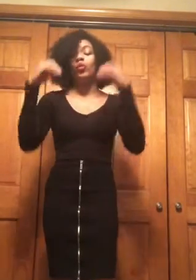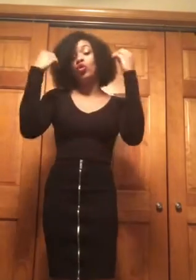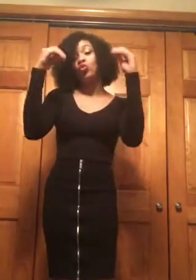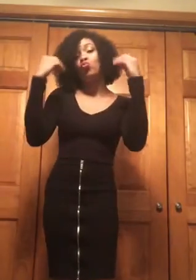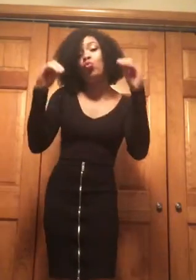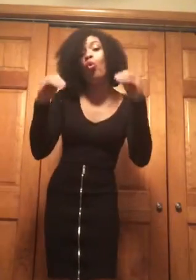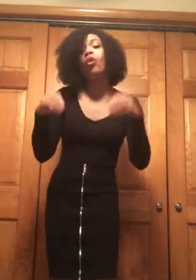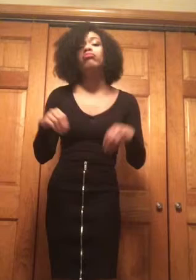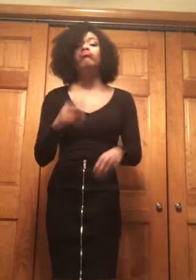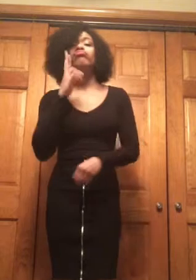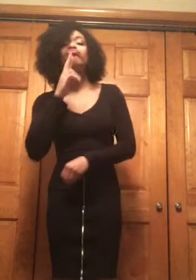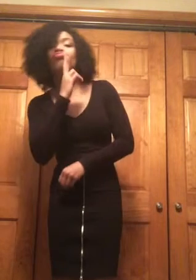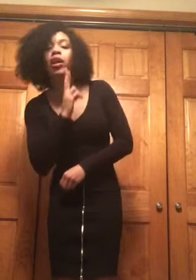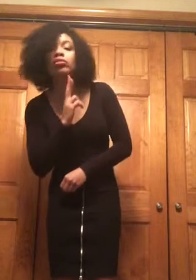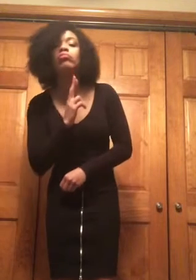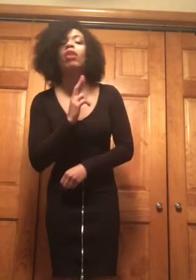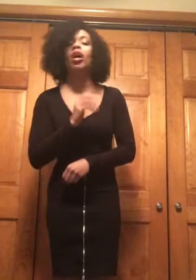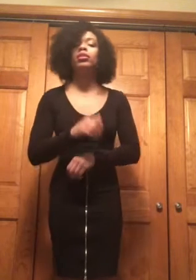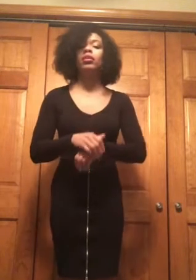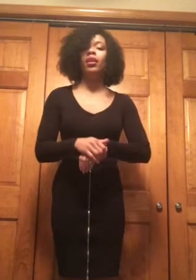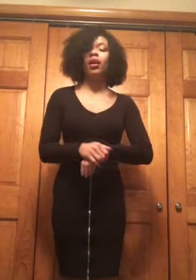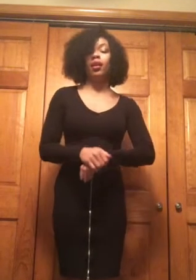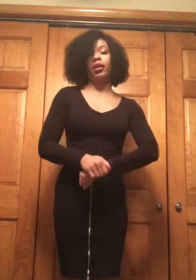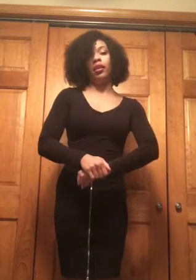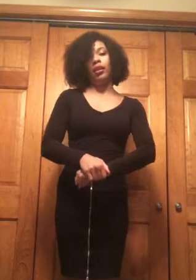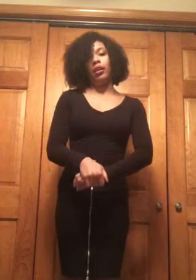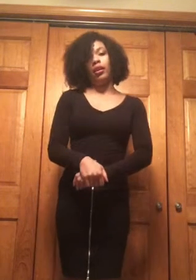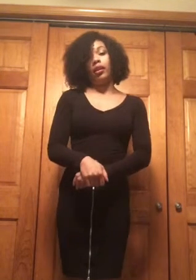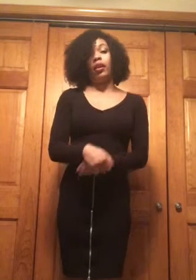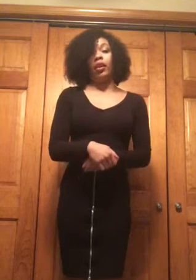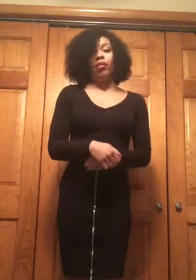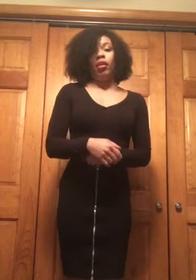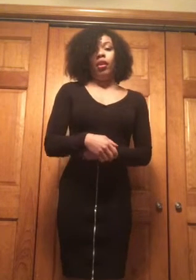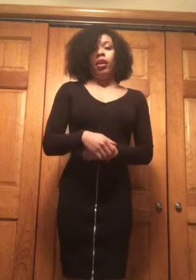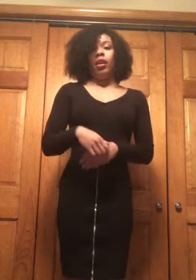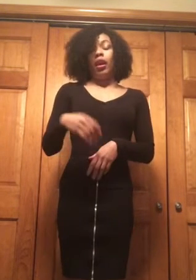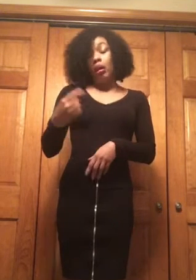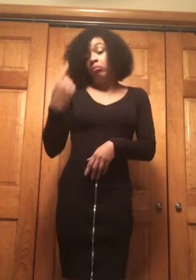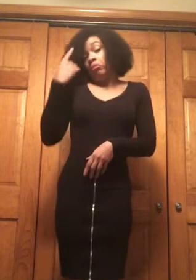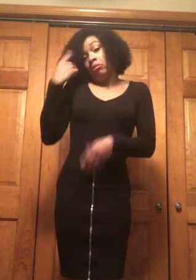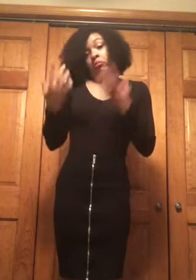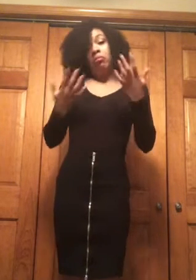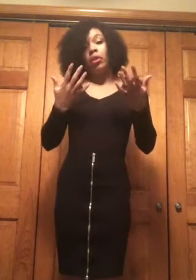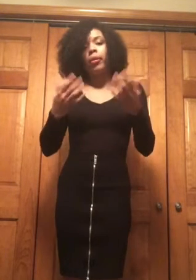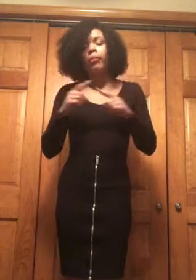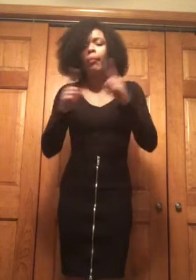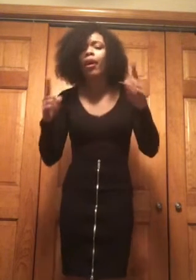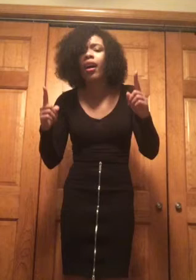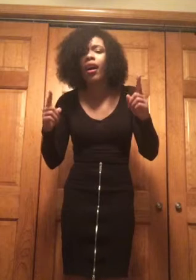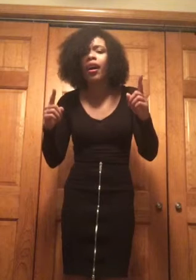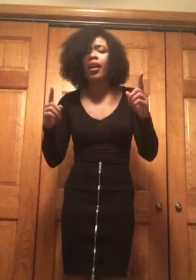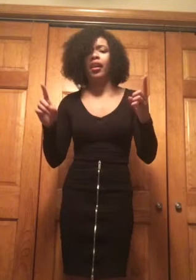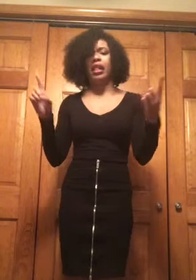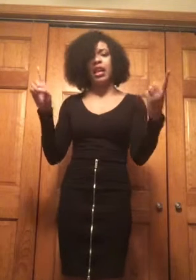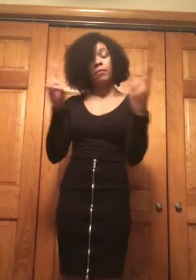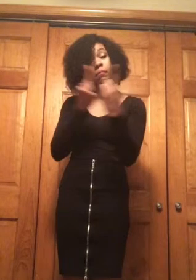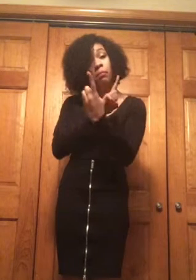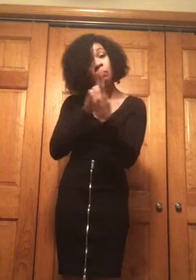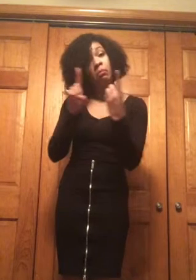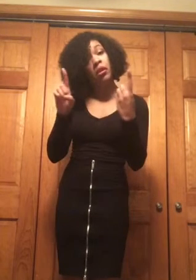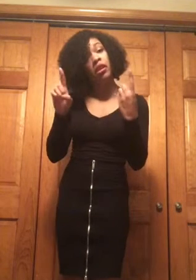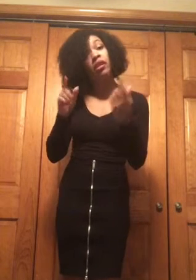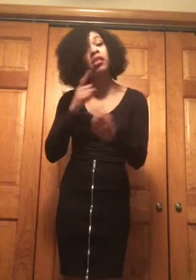the restaurants. I probably saw deaf people everywhere I went, but I never